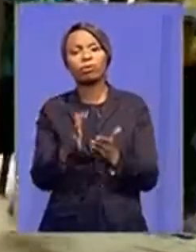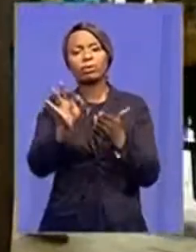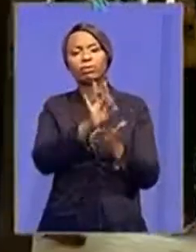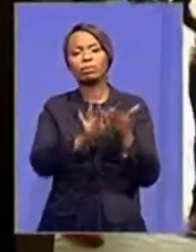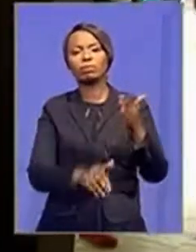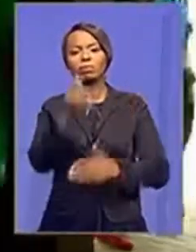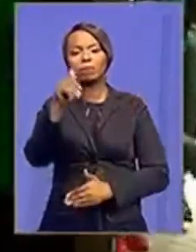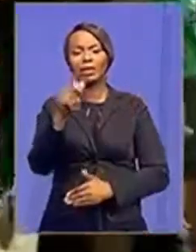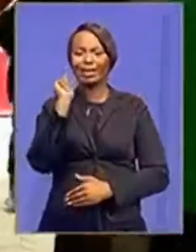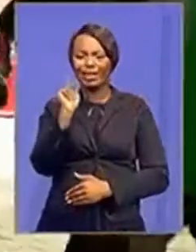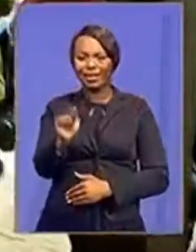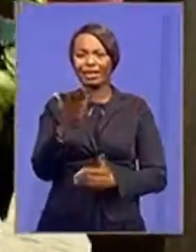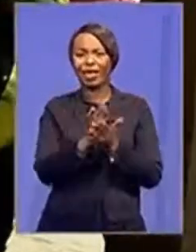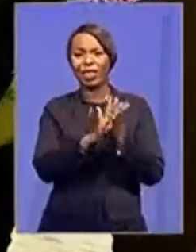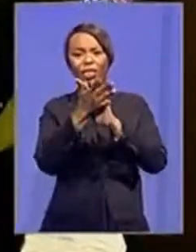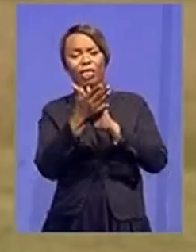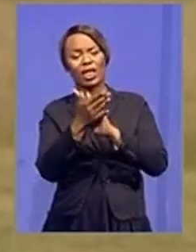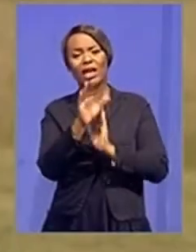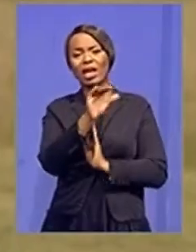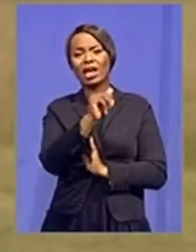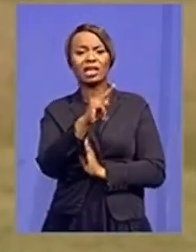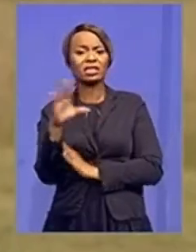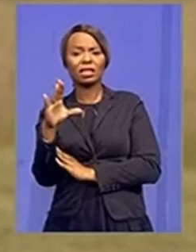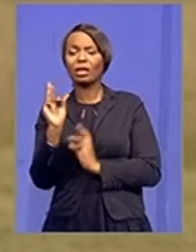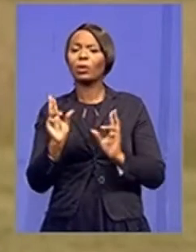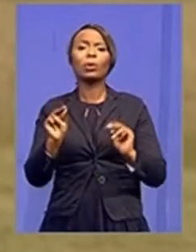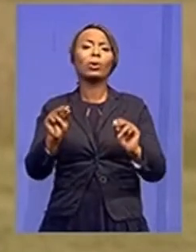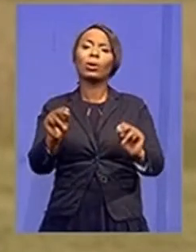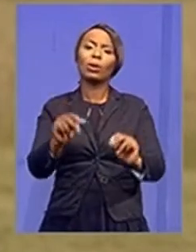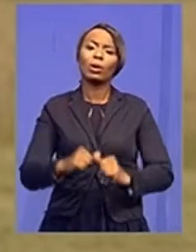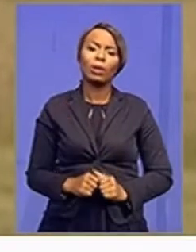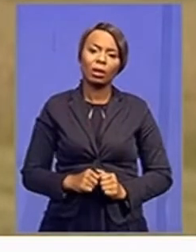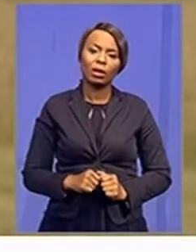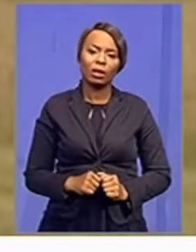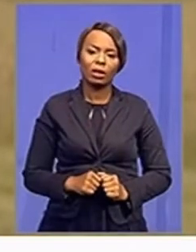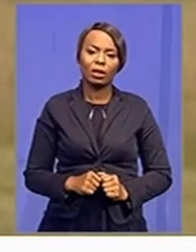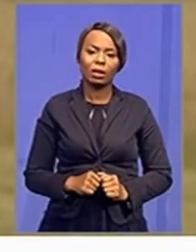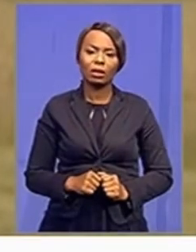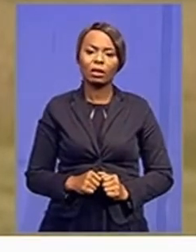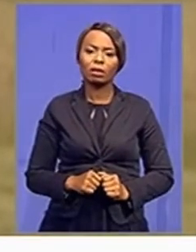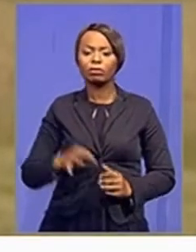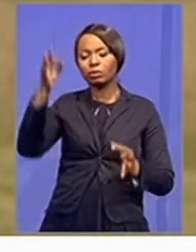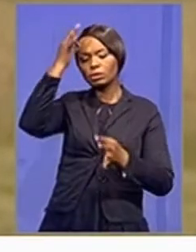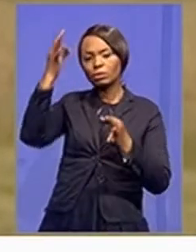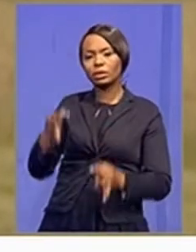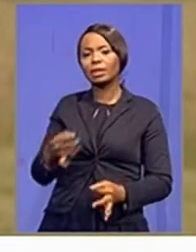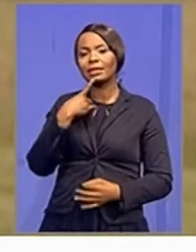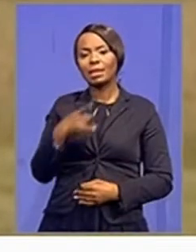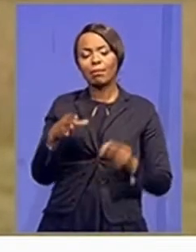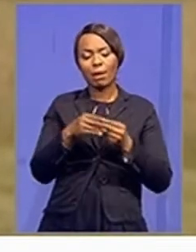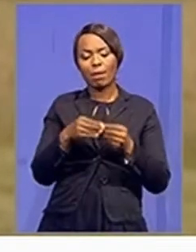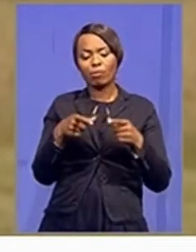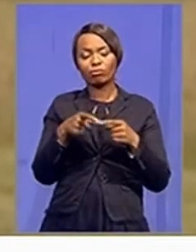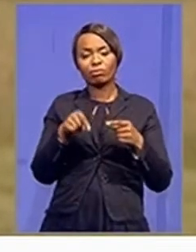seo se ka go bušago leina la mokgatlo. They've made a determination that my membership is suspended for 5 years.